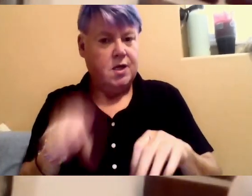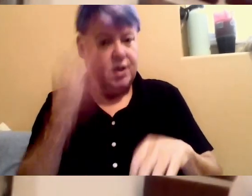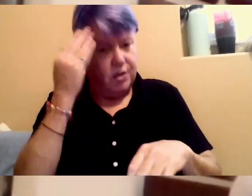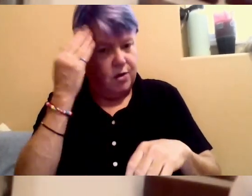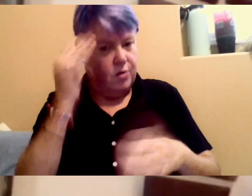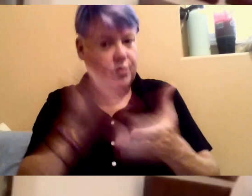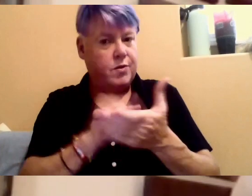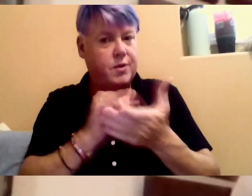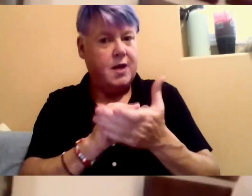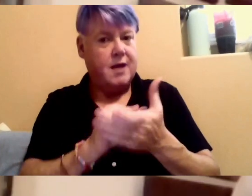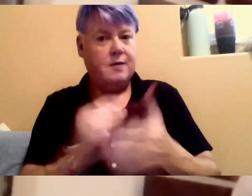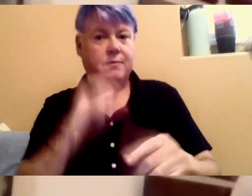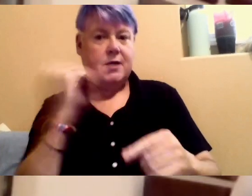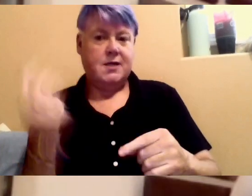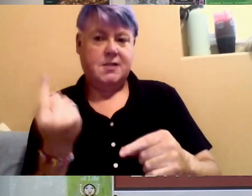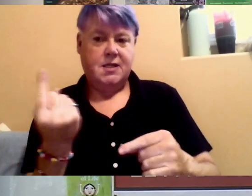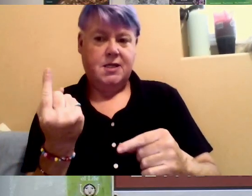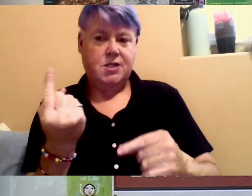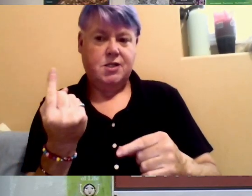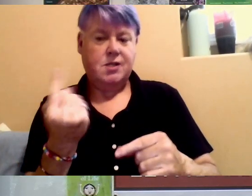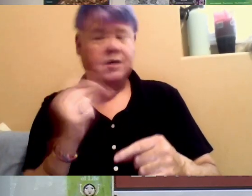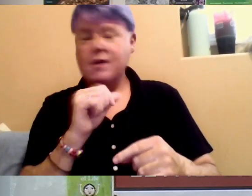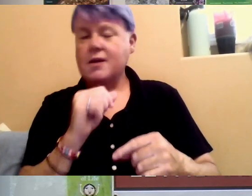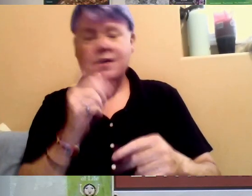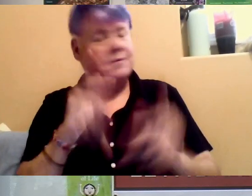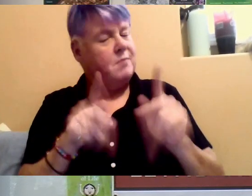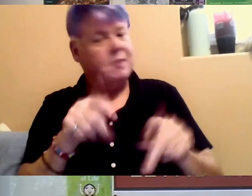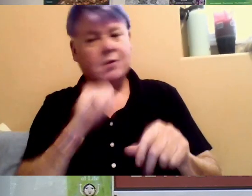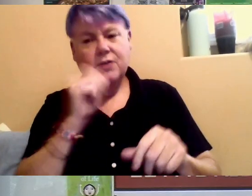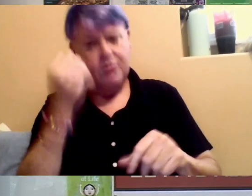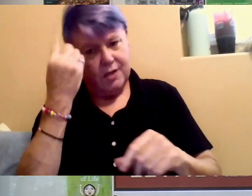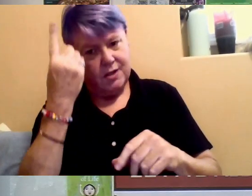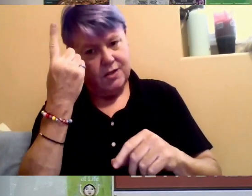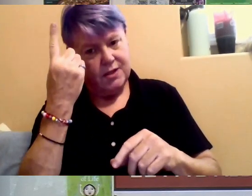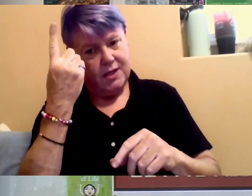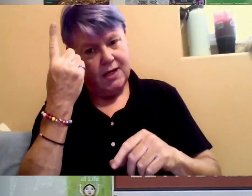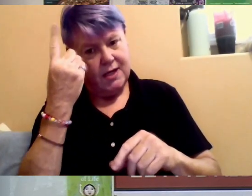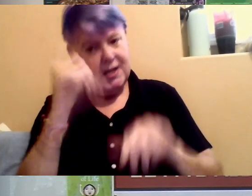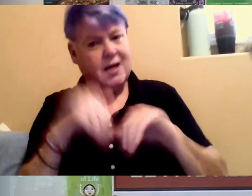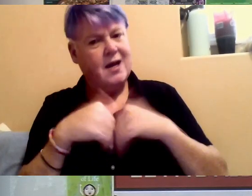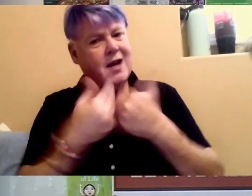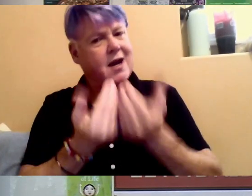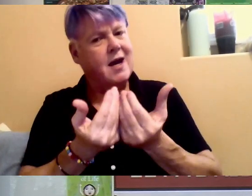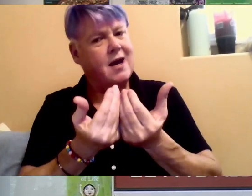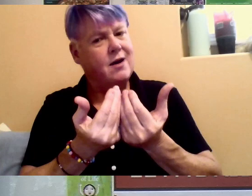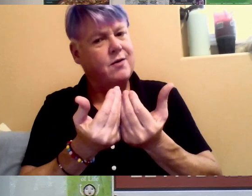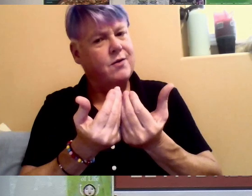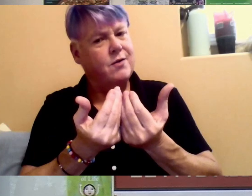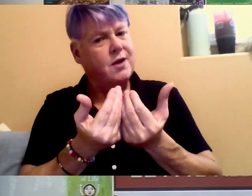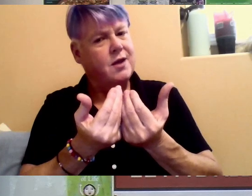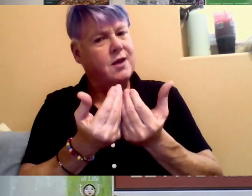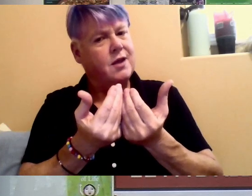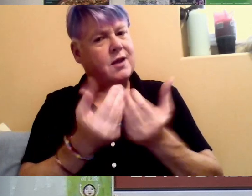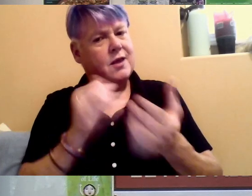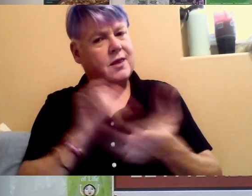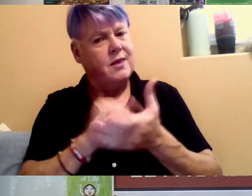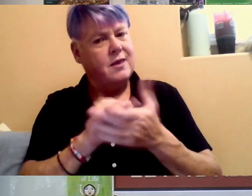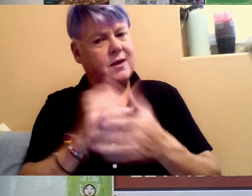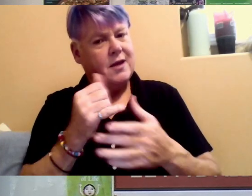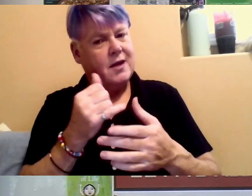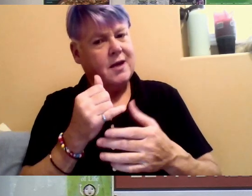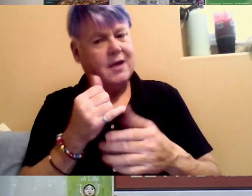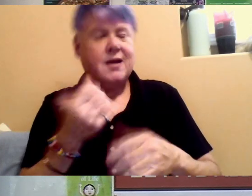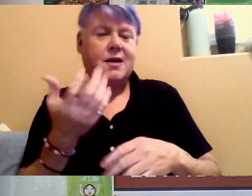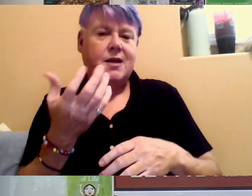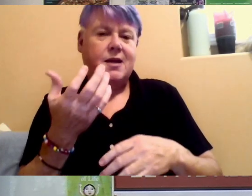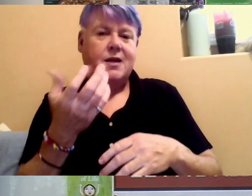people don't necessarily understand how that really impacts you as a person or impacts your